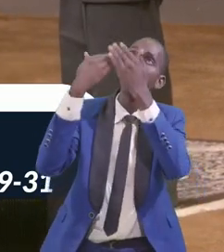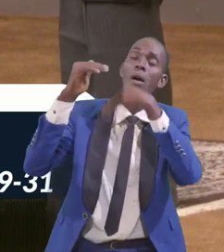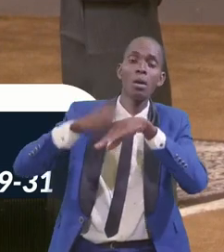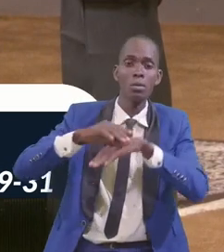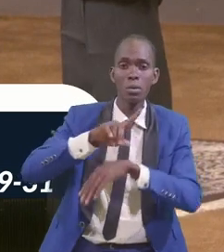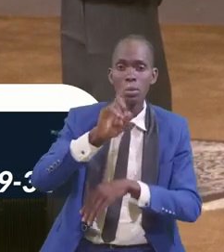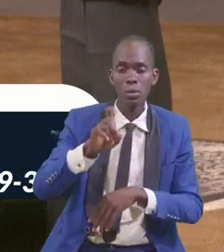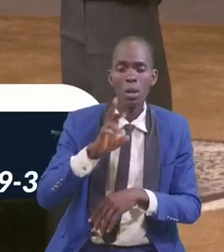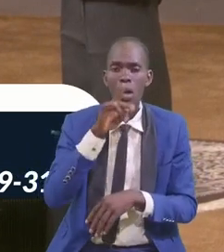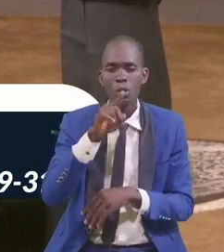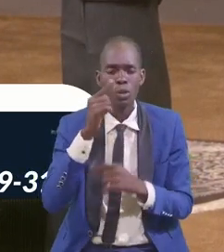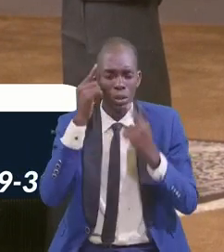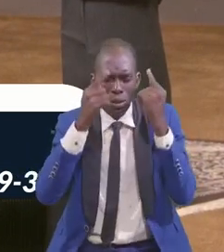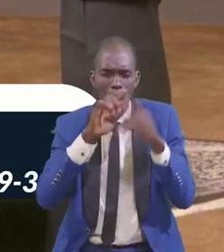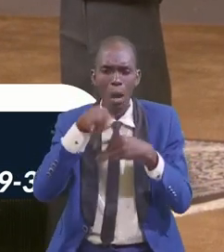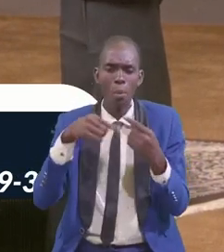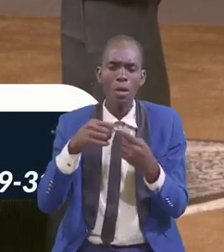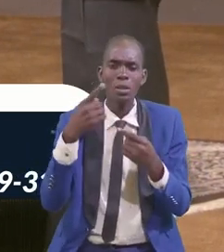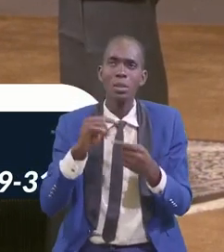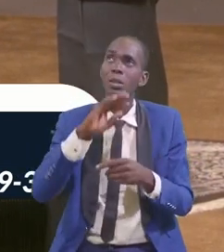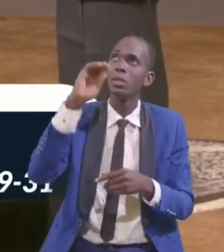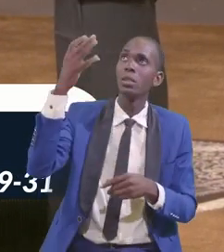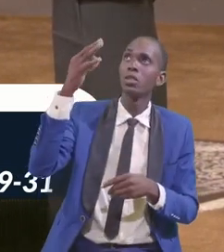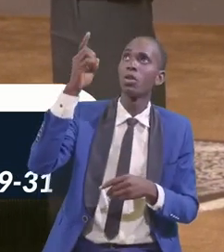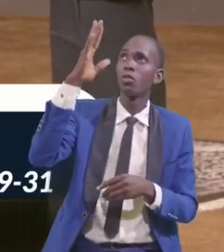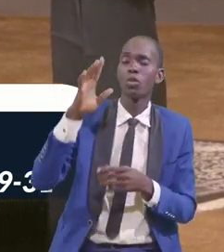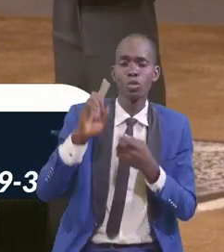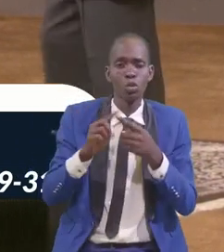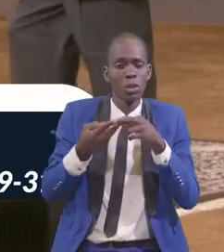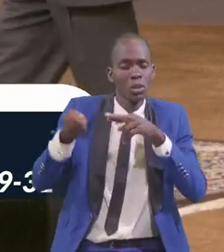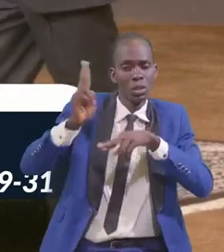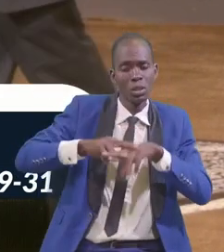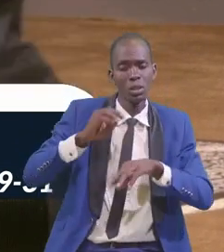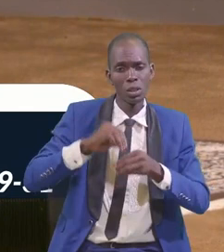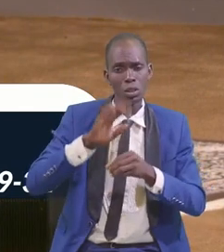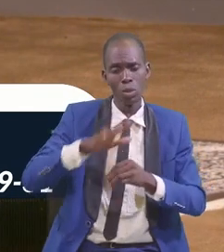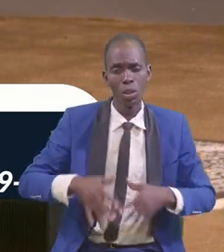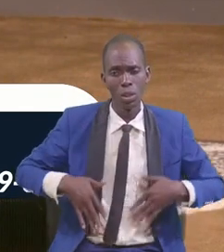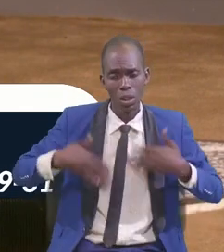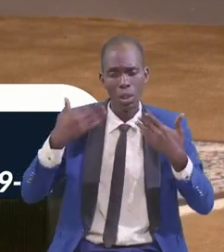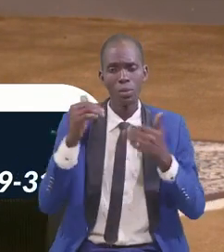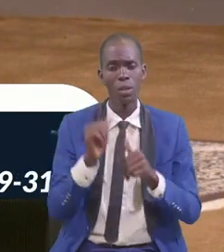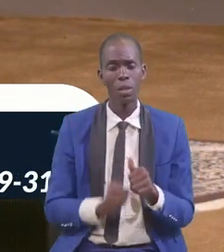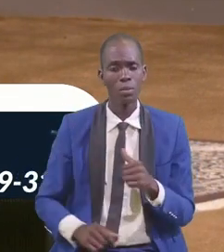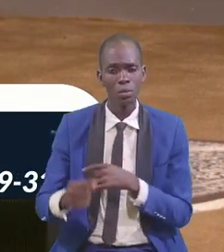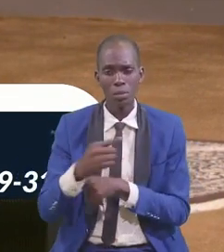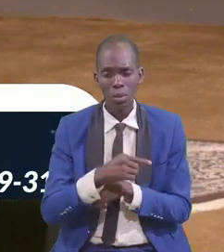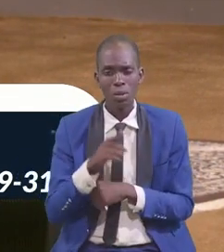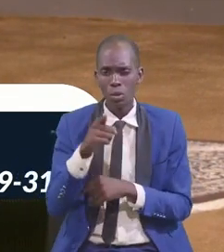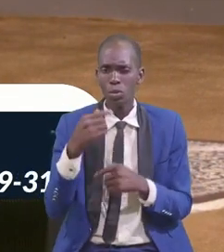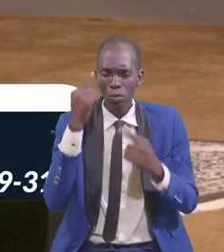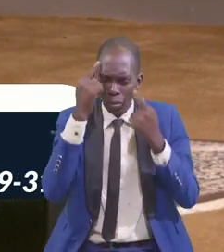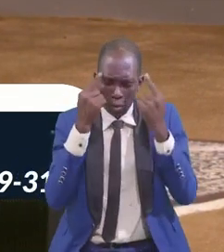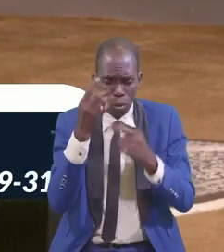grace of God that should increase in your life and take you on to heaven when you die? This man had no thought